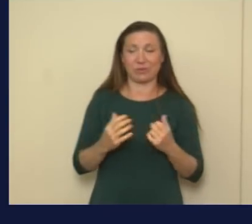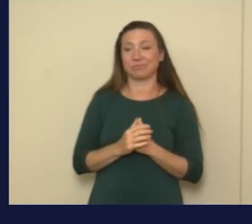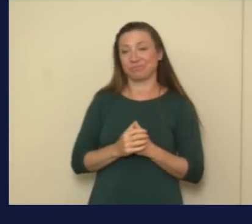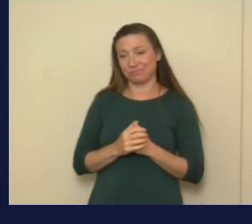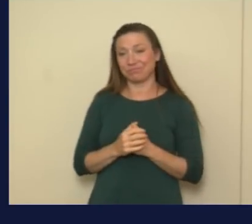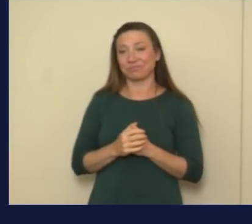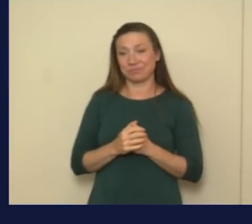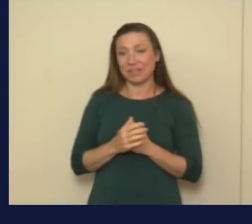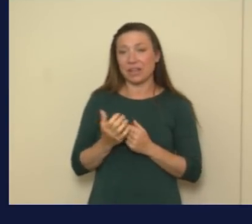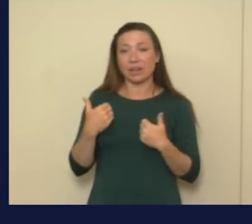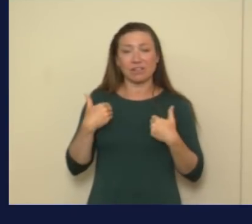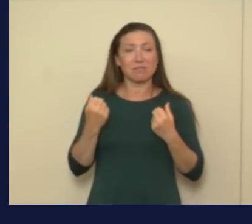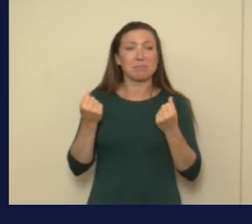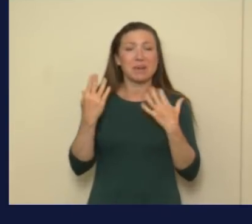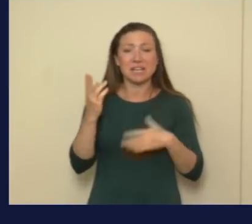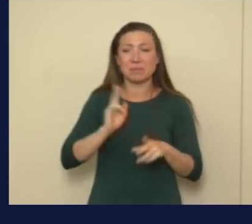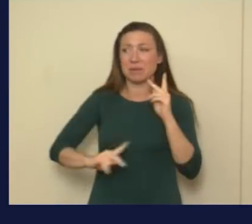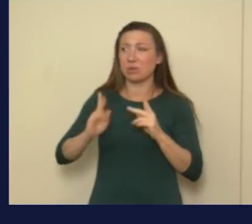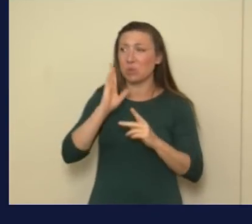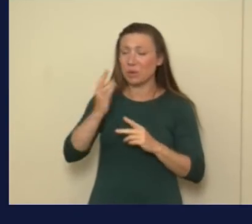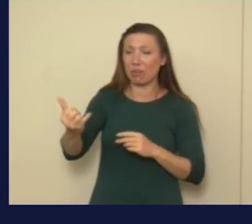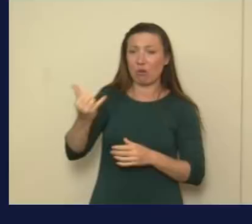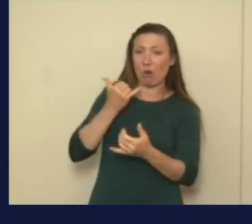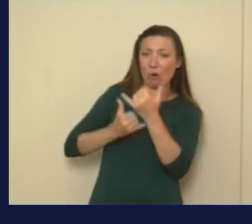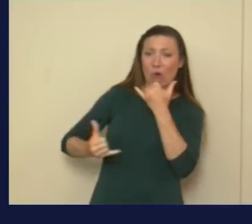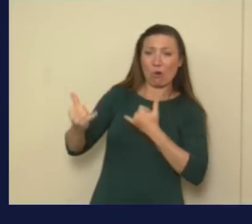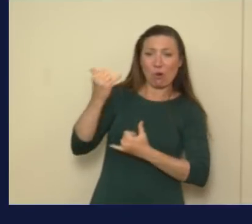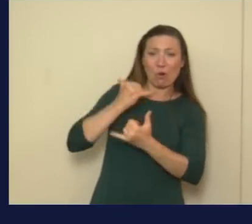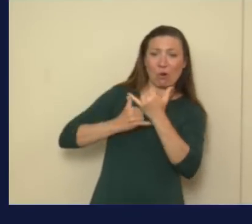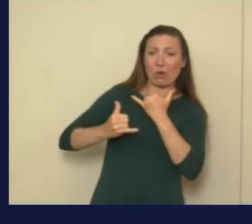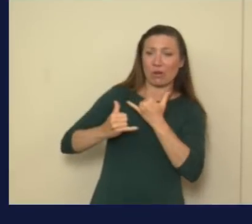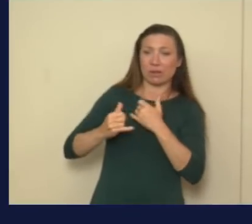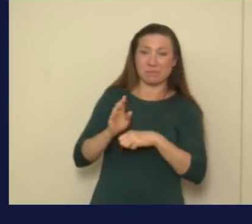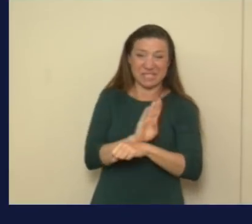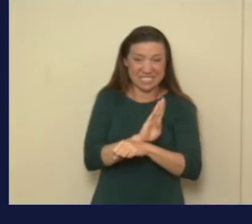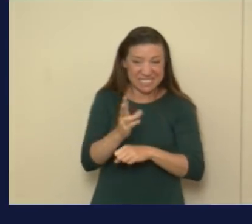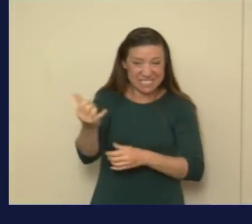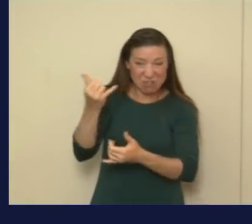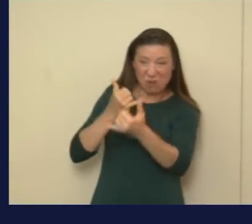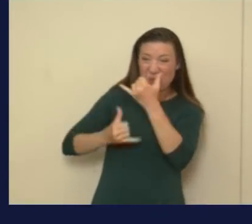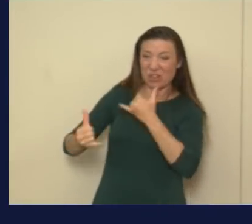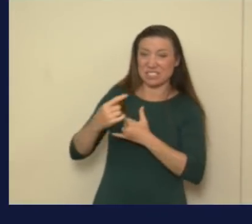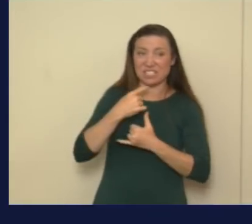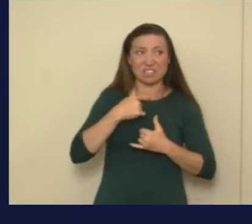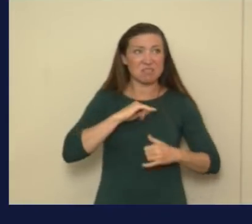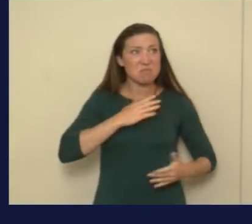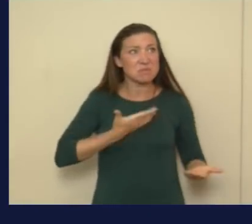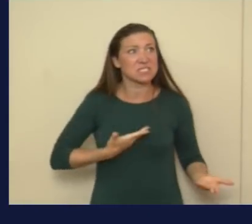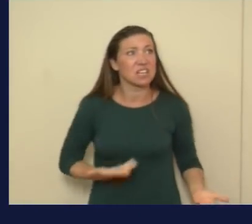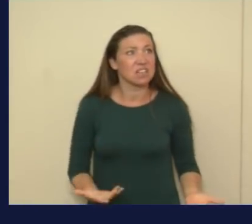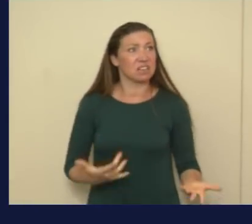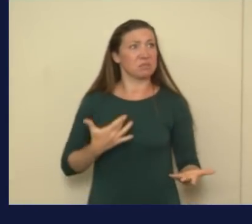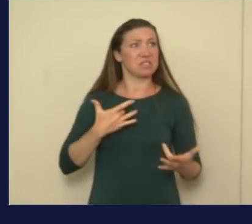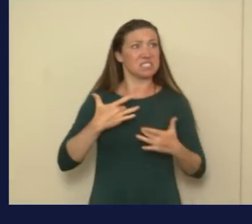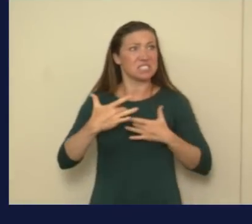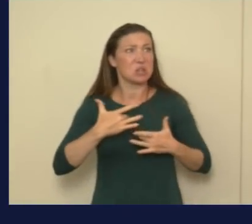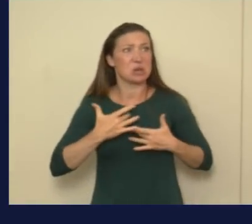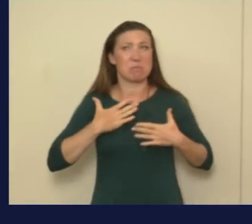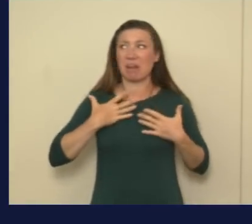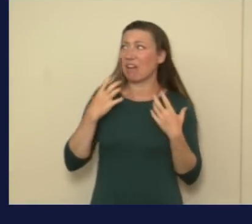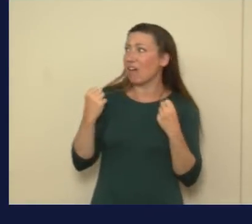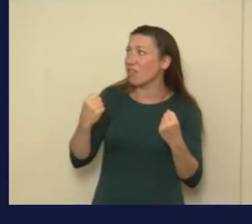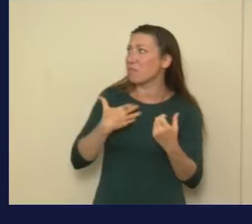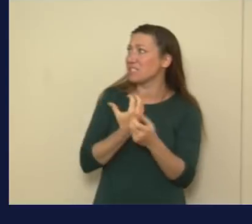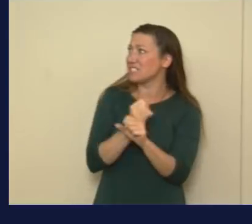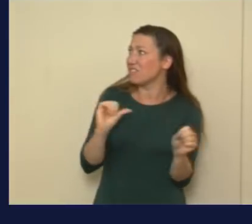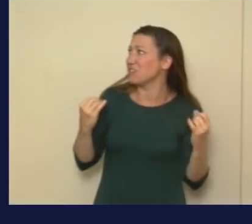on our contact line and report that they're upset and worried about their own health and safety because